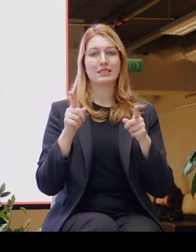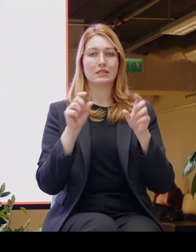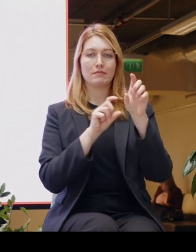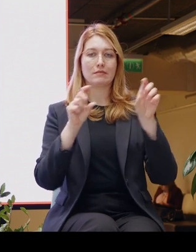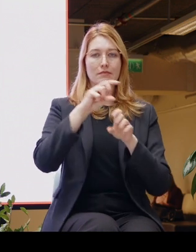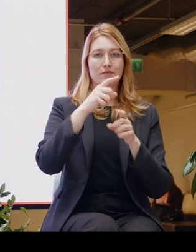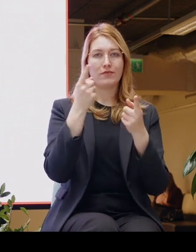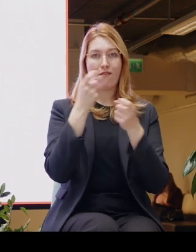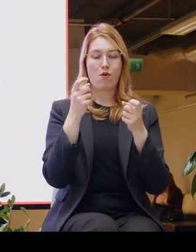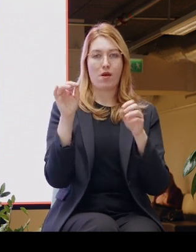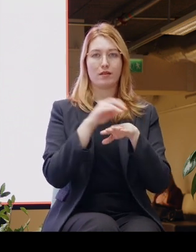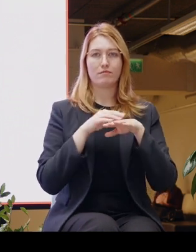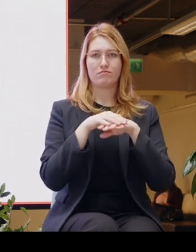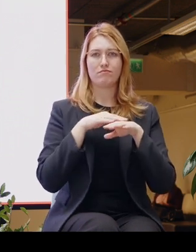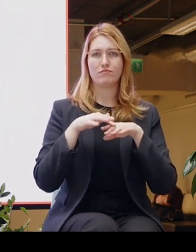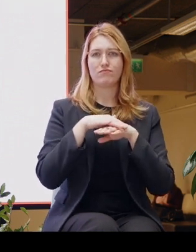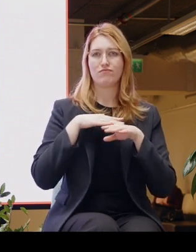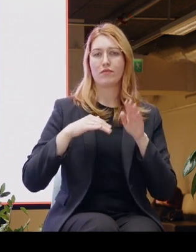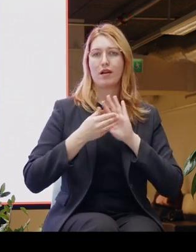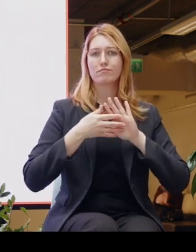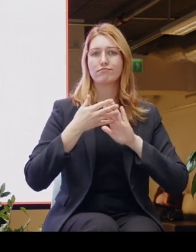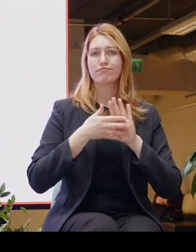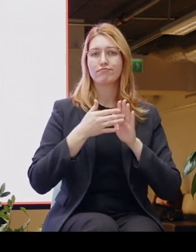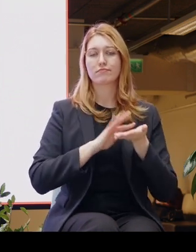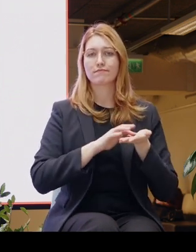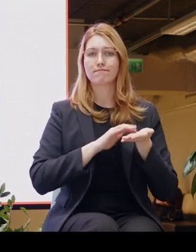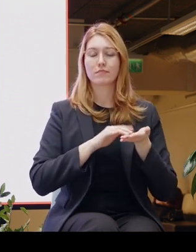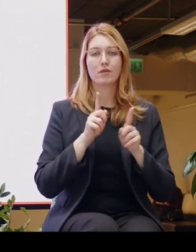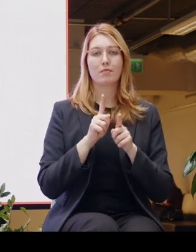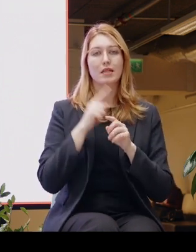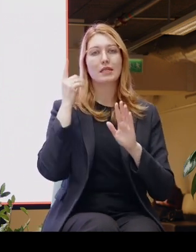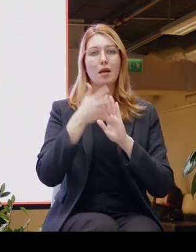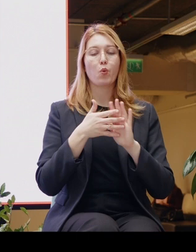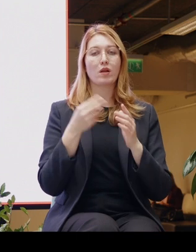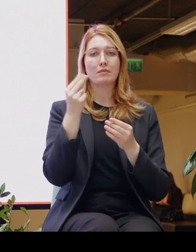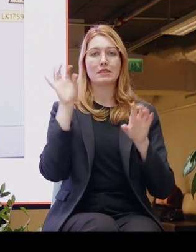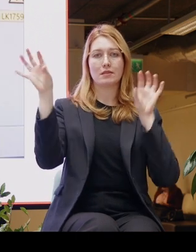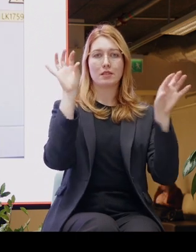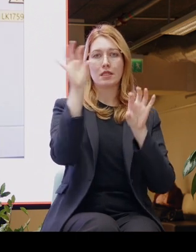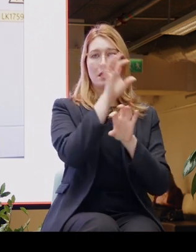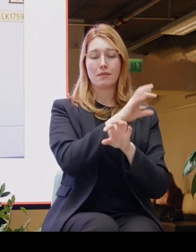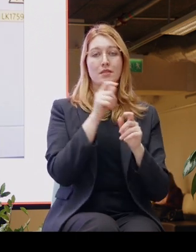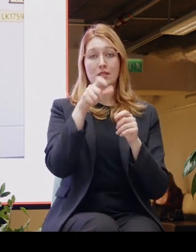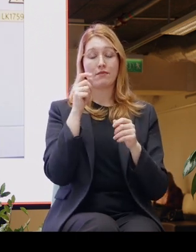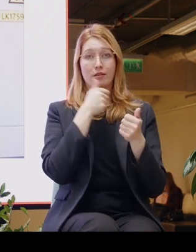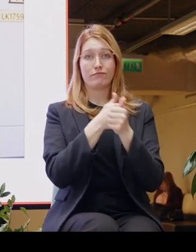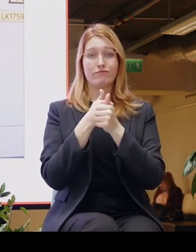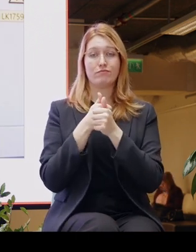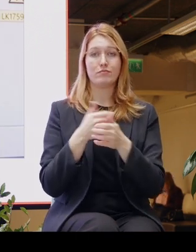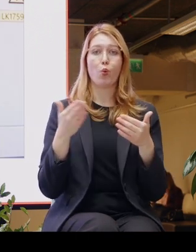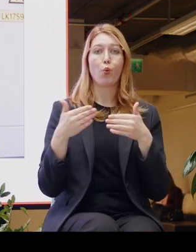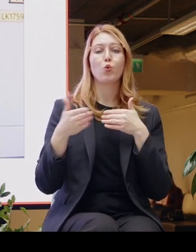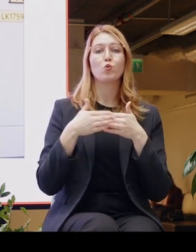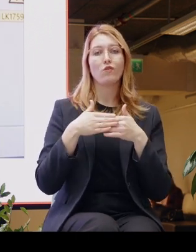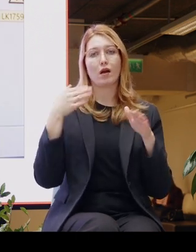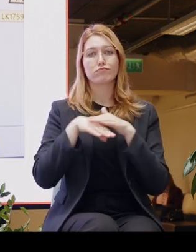very important to put easy and understandable signs out that people know where is the closest